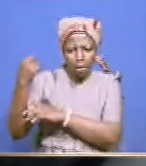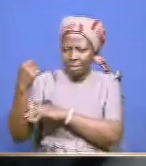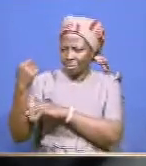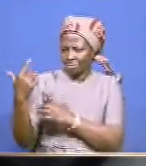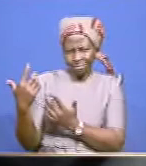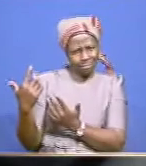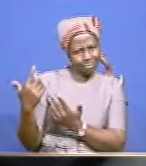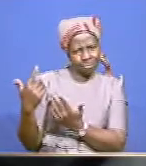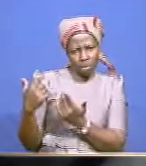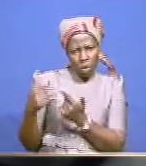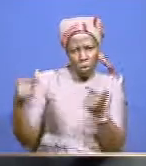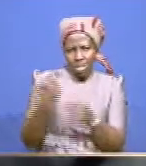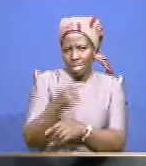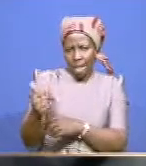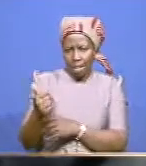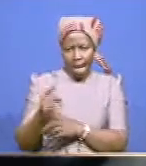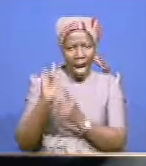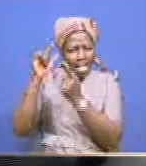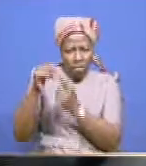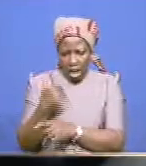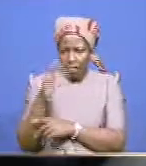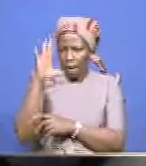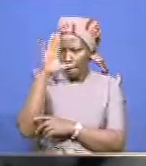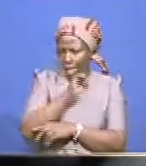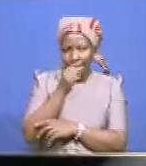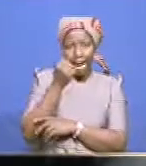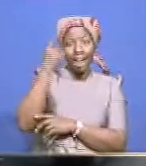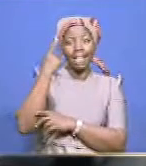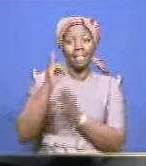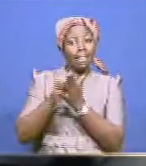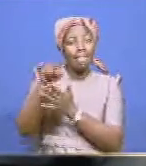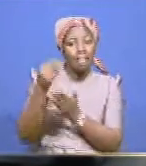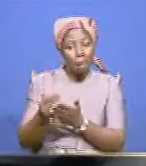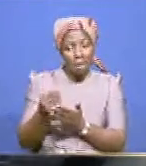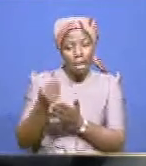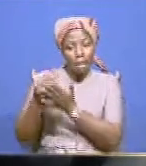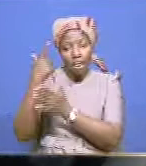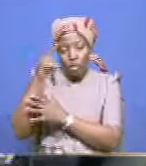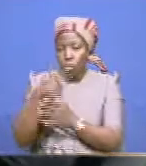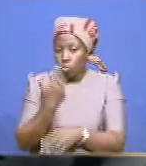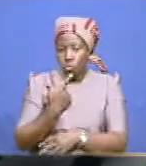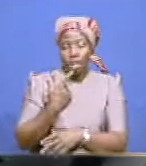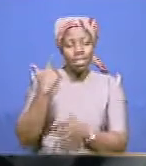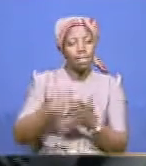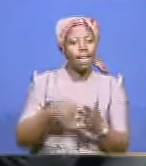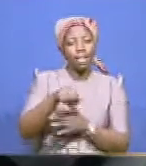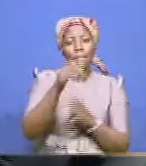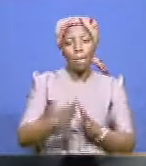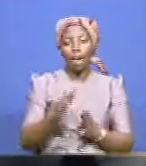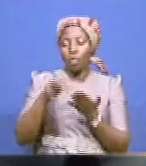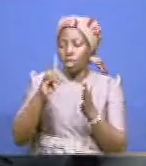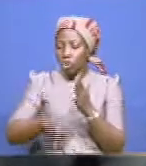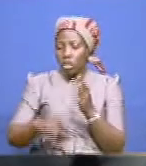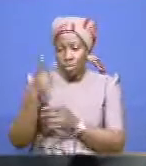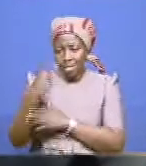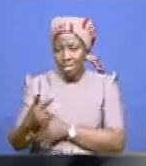money. And I must remind them that this is money that belongs to the taxpayers. So what you're seeing in most of counties, and I saw it in Makueni